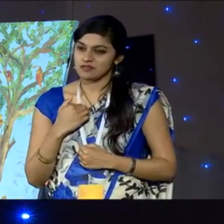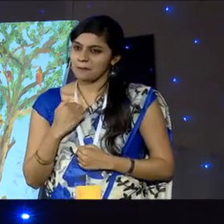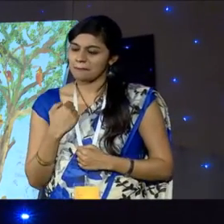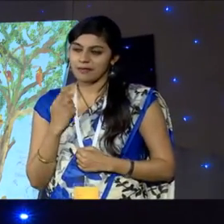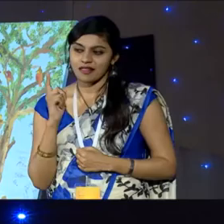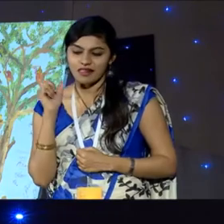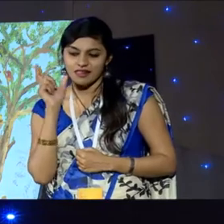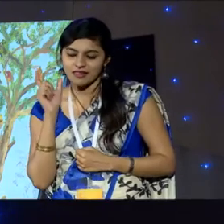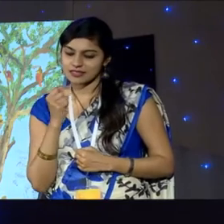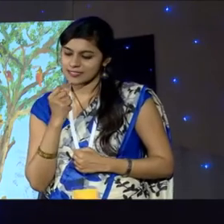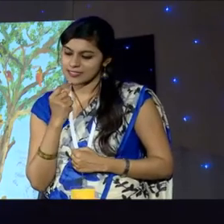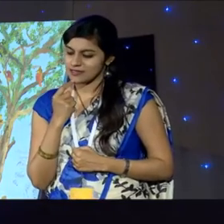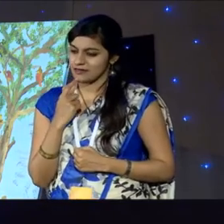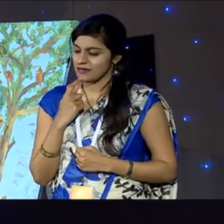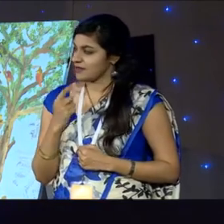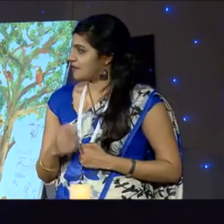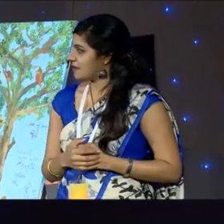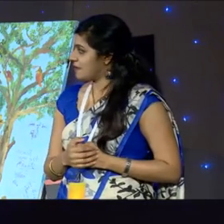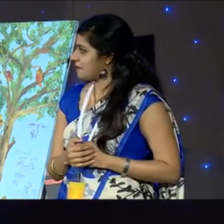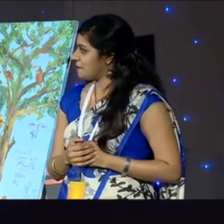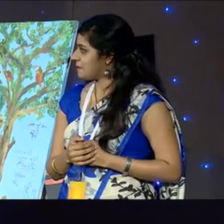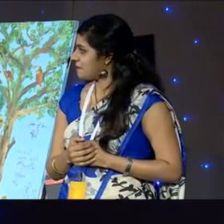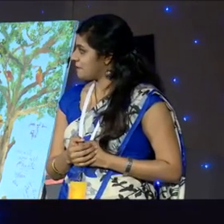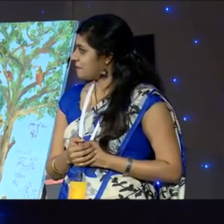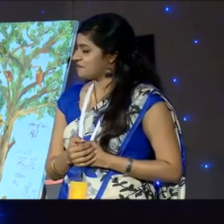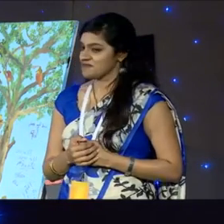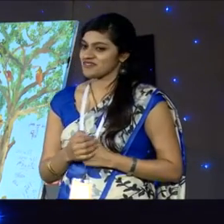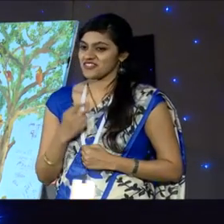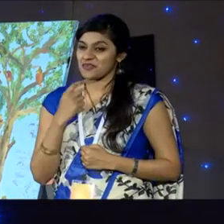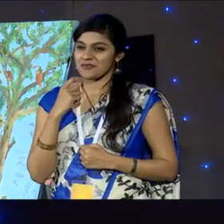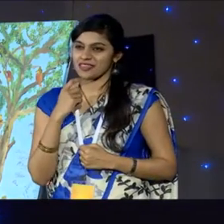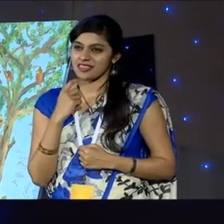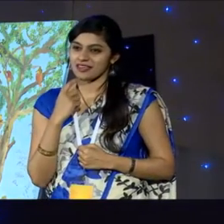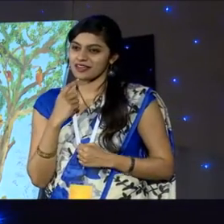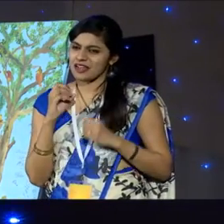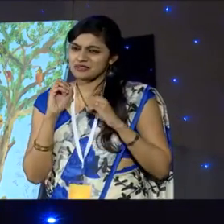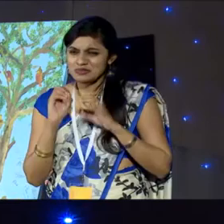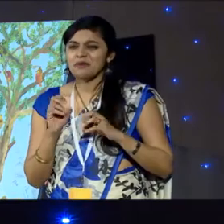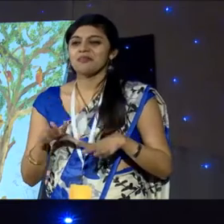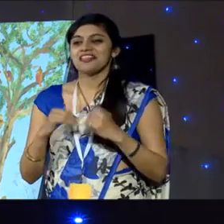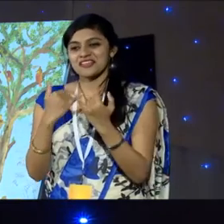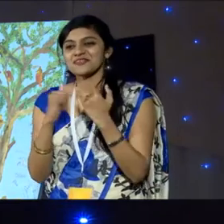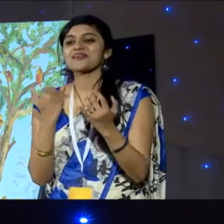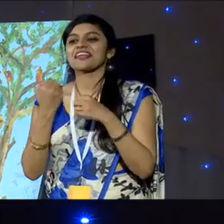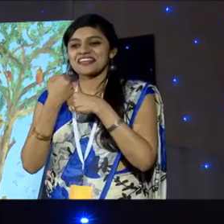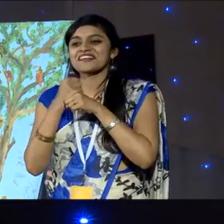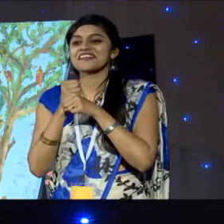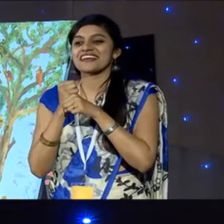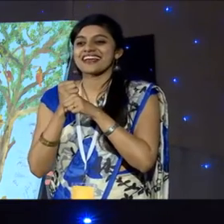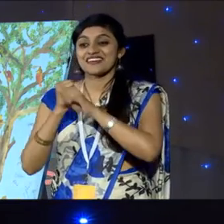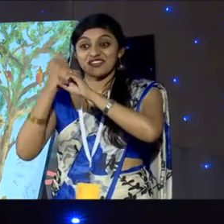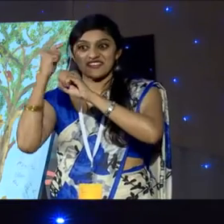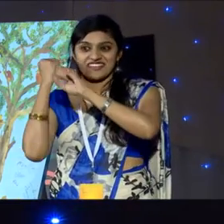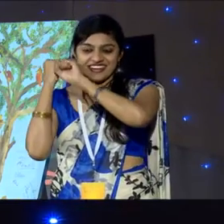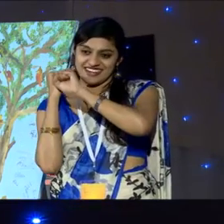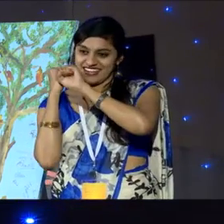like, looks at me like, "Banda aada hai, baki ka kaam?" He's like, "Where's the coconut tree?" This guy says, no, the coconut tree